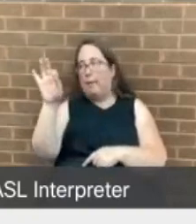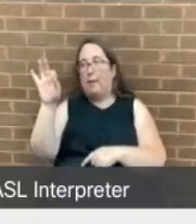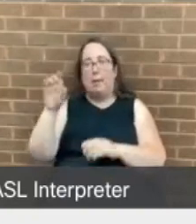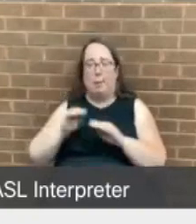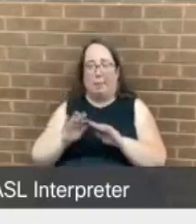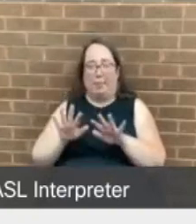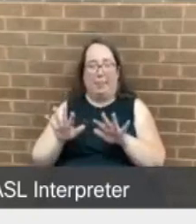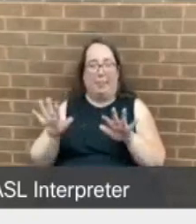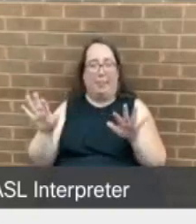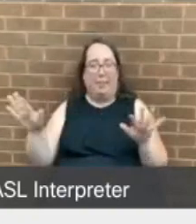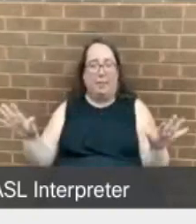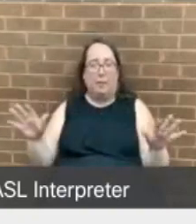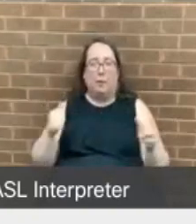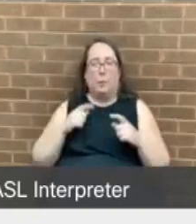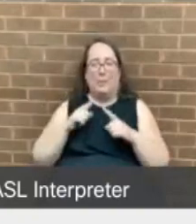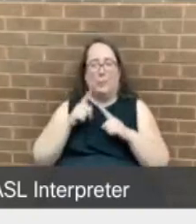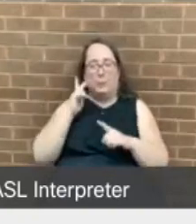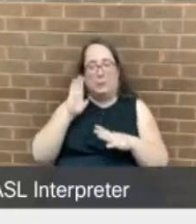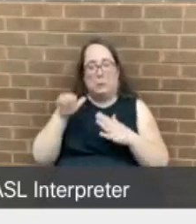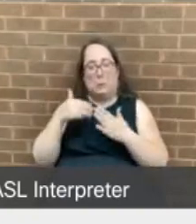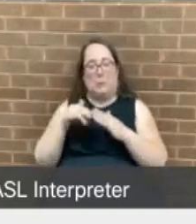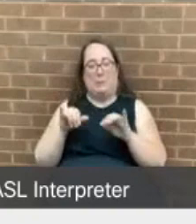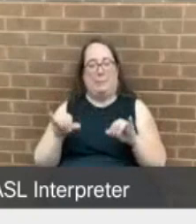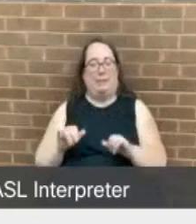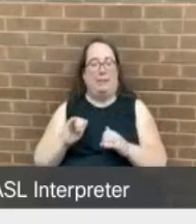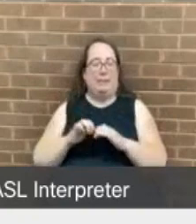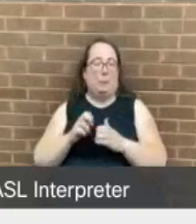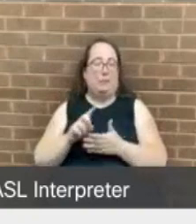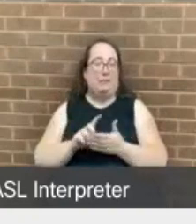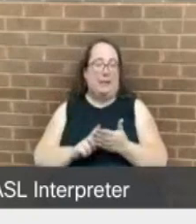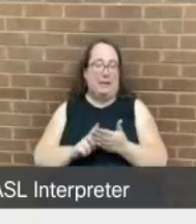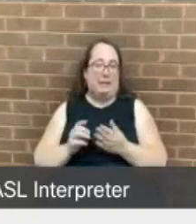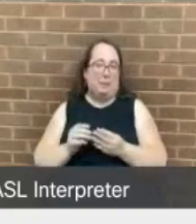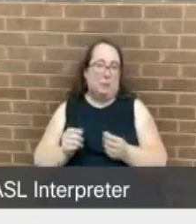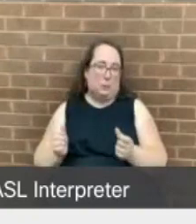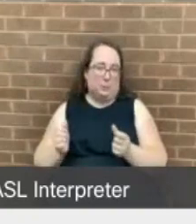to view that as an entire system, and that's how we're designing the solution.